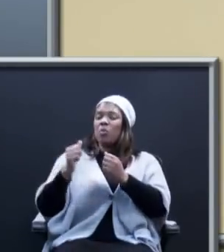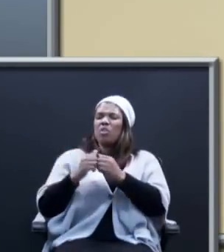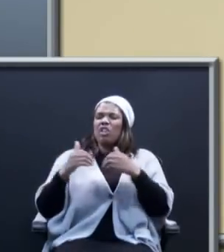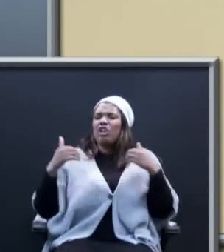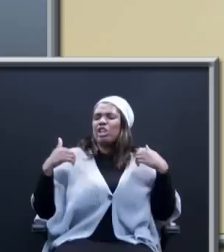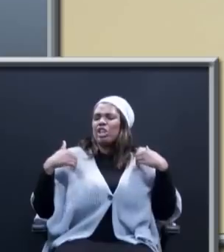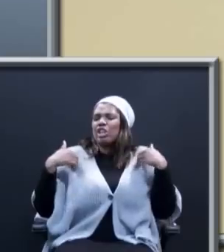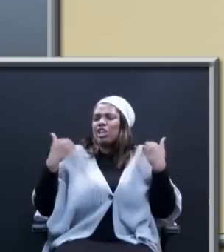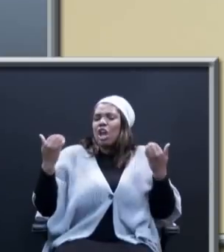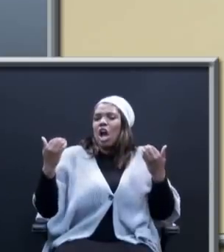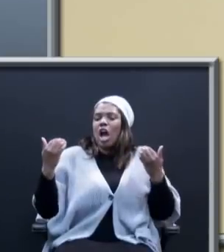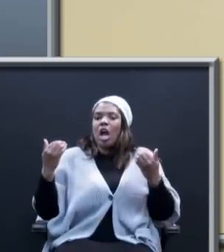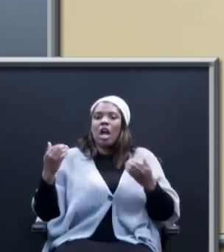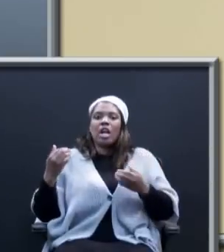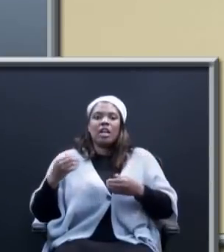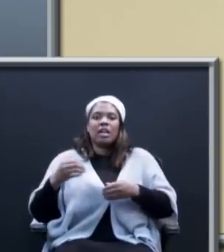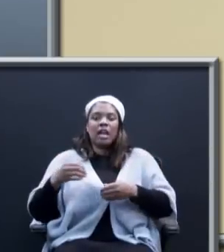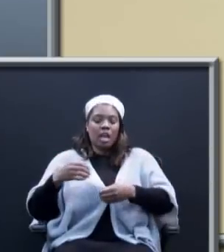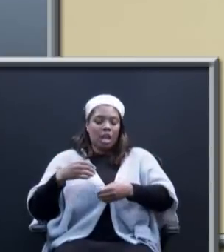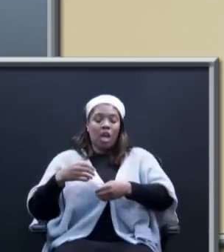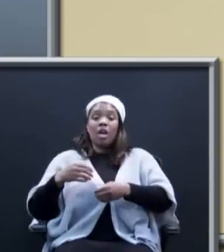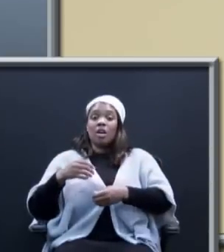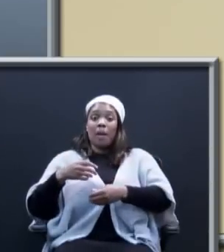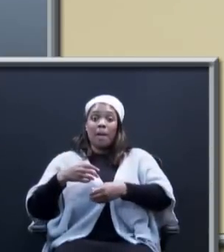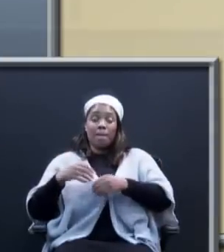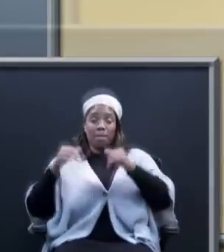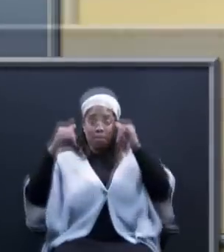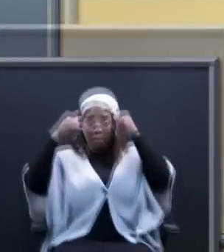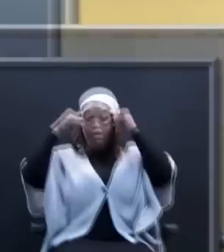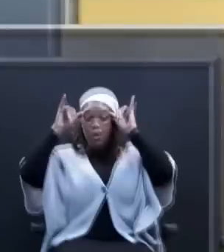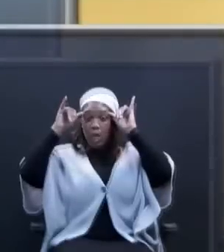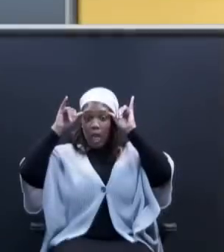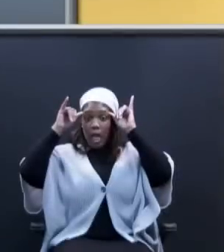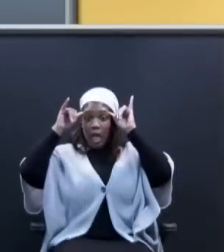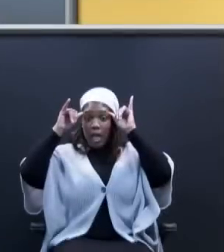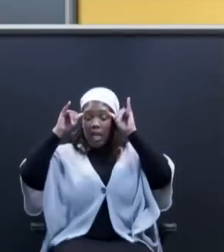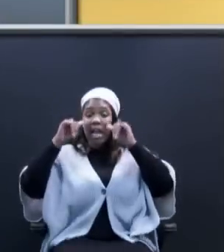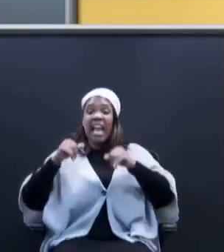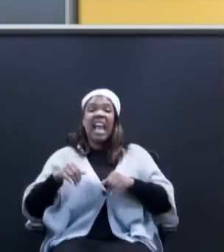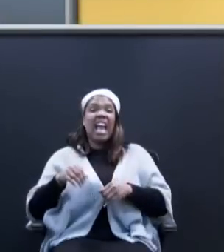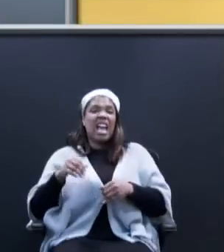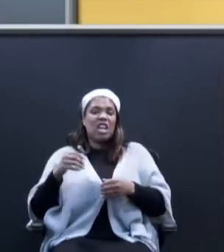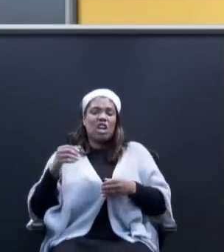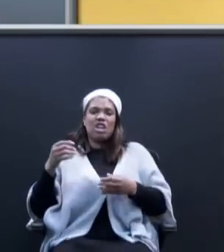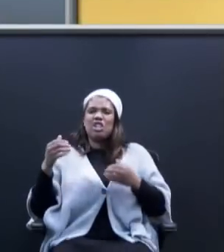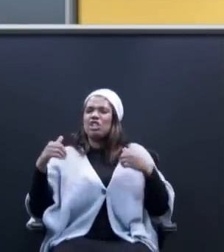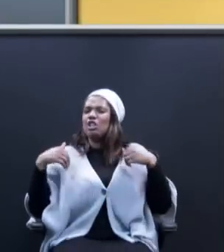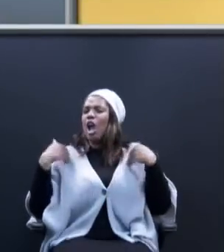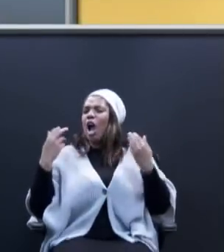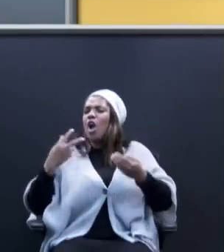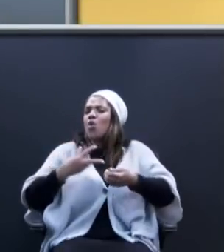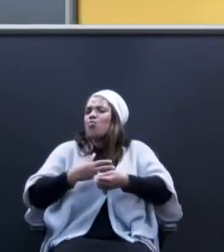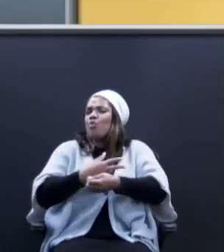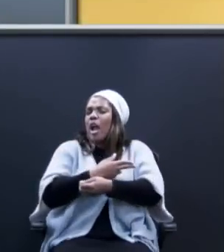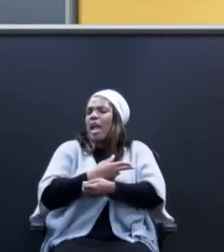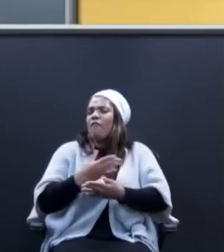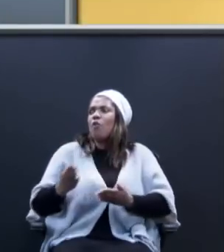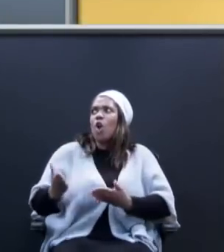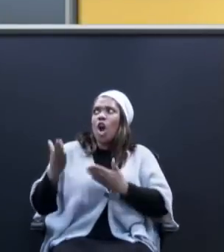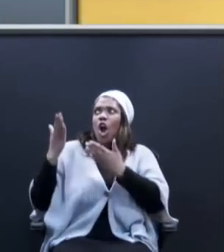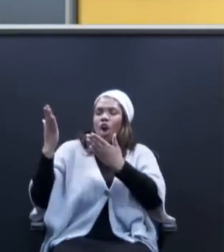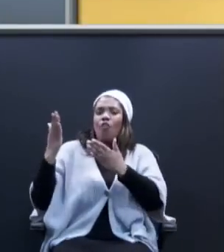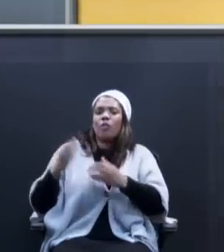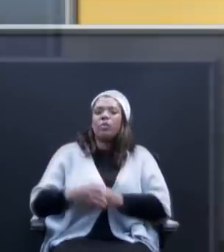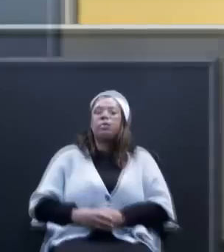a sin offering and a ram for a burnt offering. First thing you got to do is make an offering for him because he's flesh. But skip down to verse 5 and read